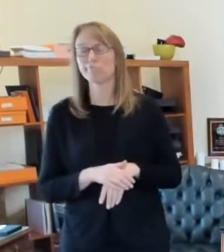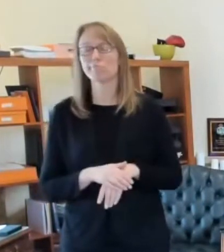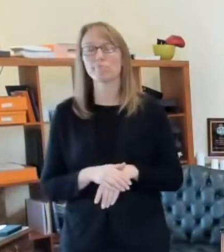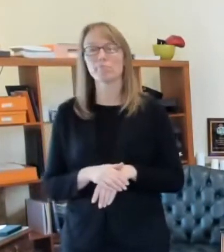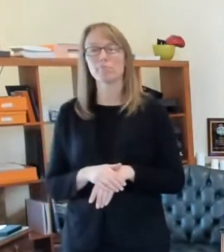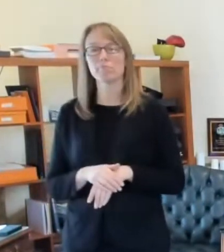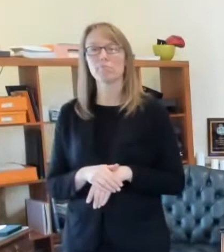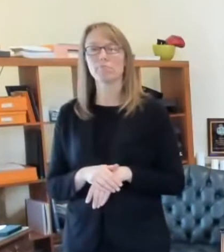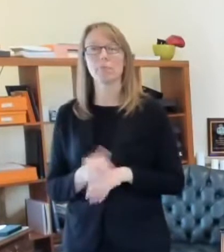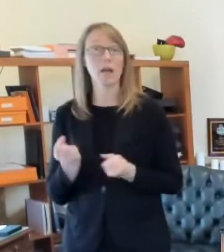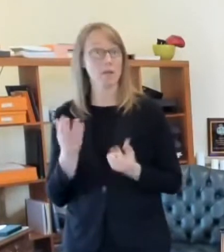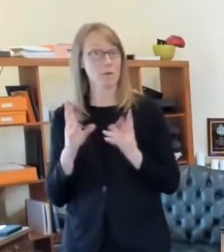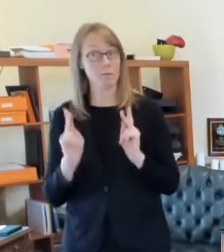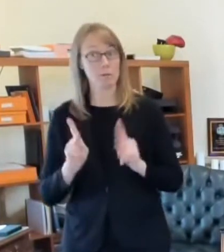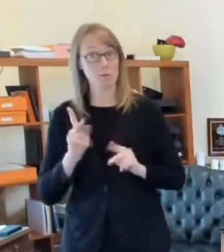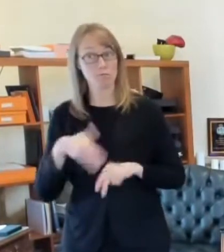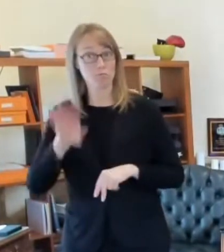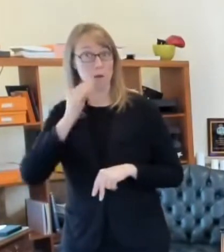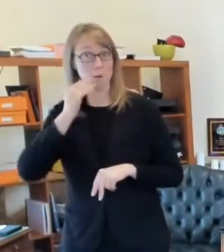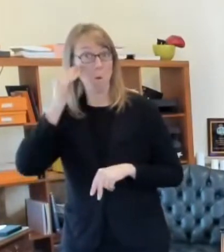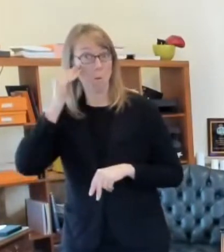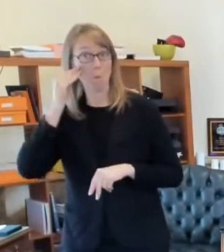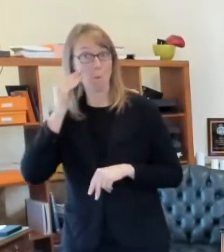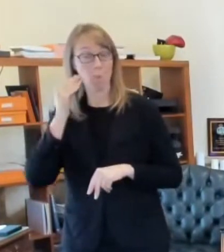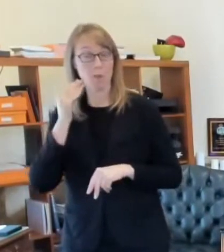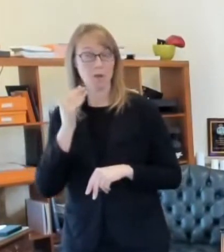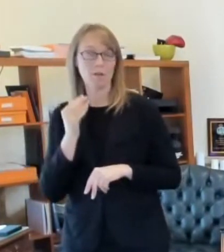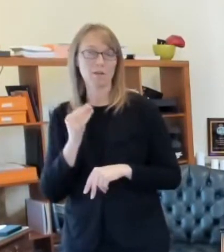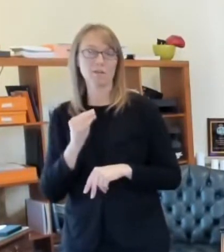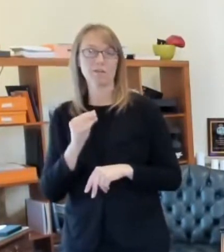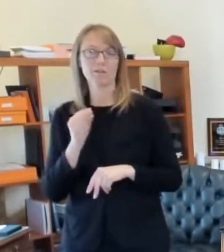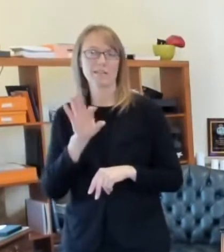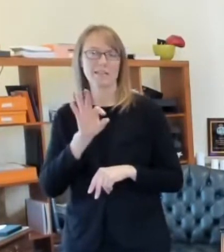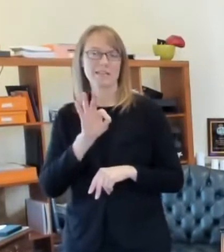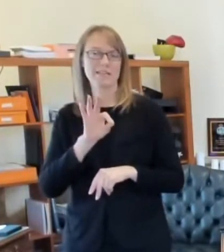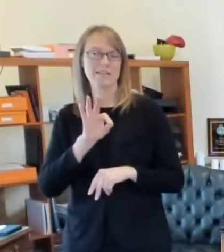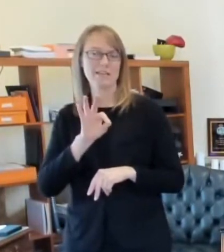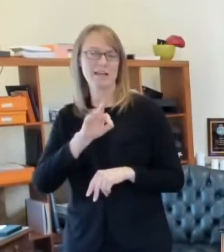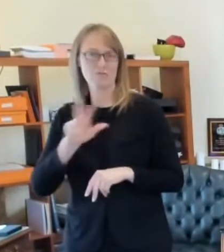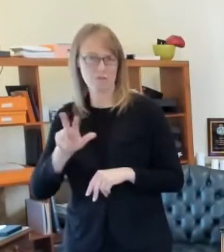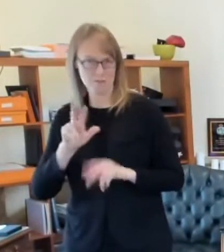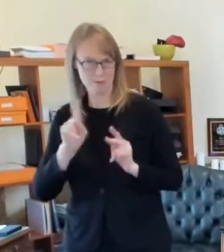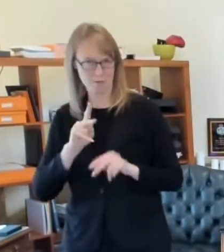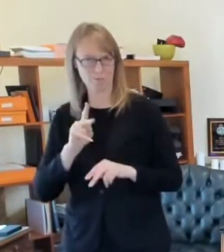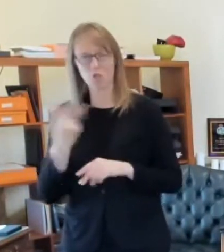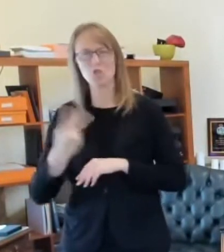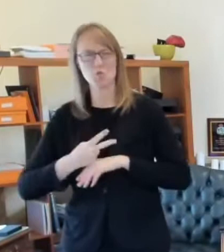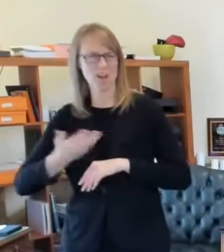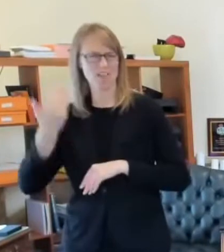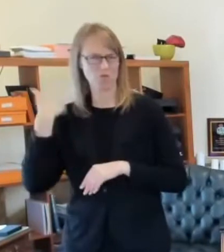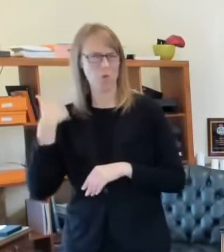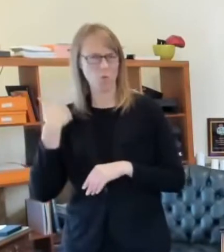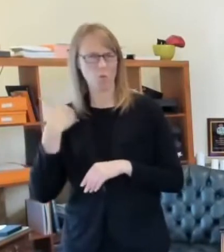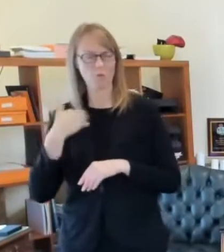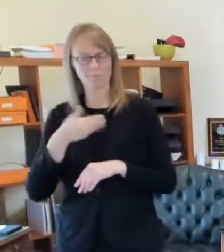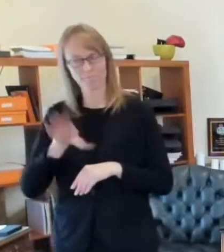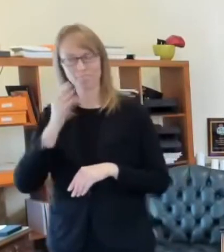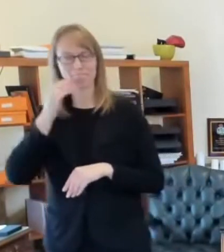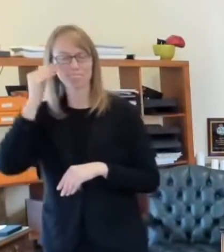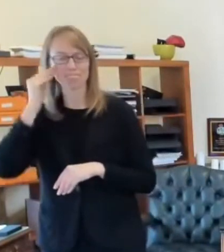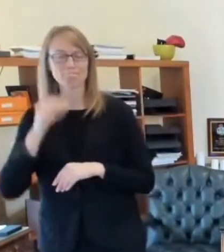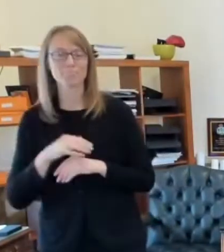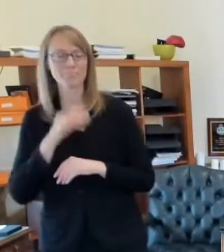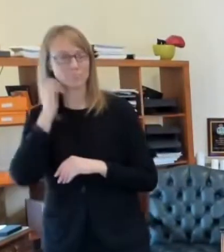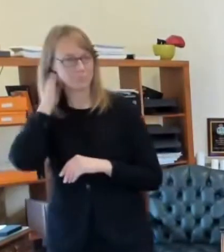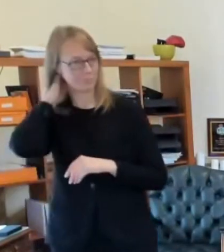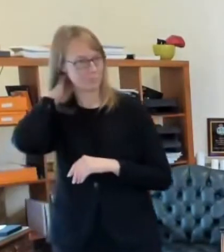people discharged from the hospital 2 days ago. So our numbers are still high. I do believe,